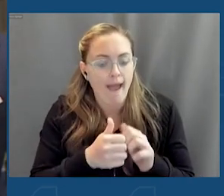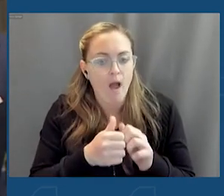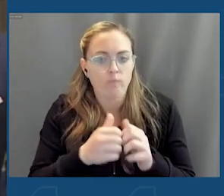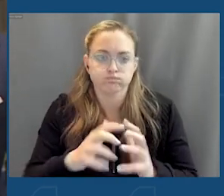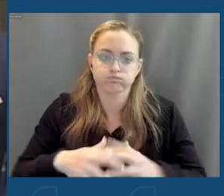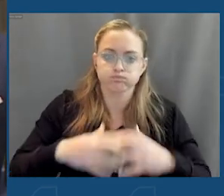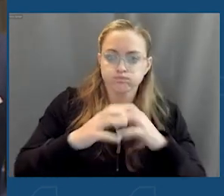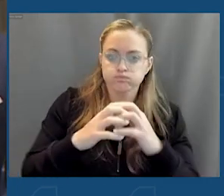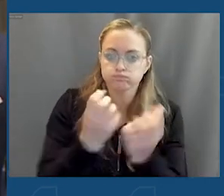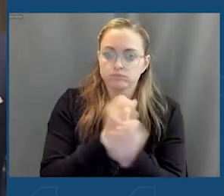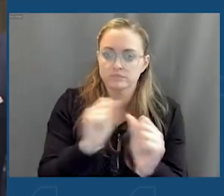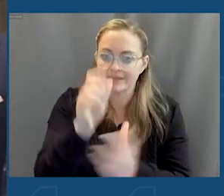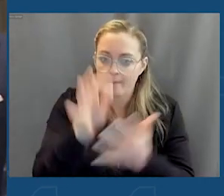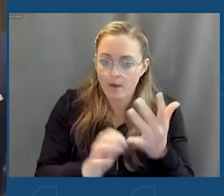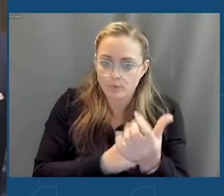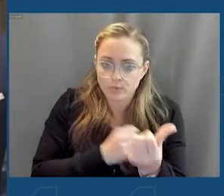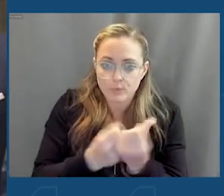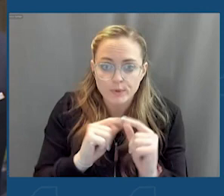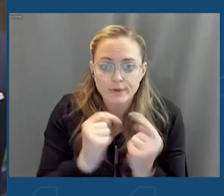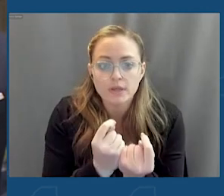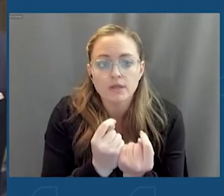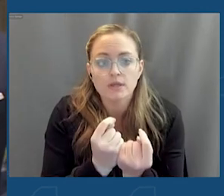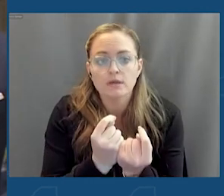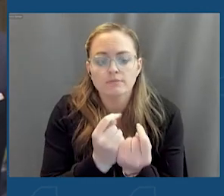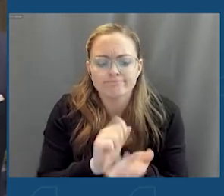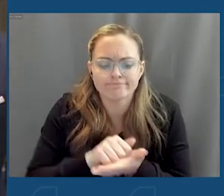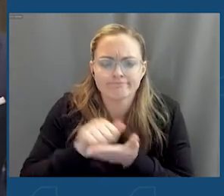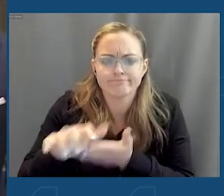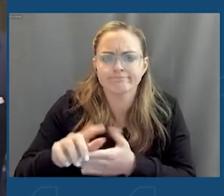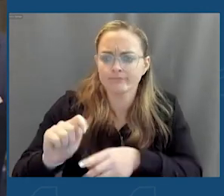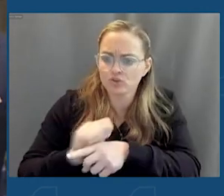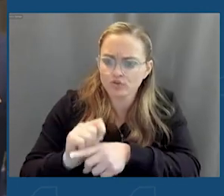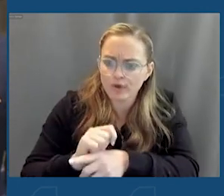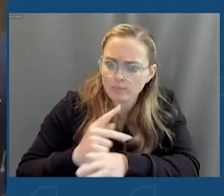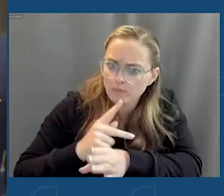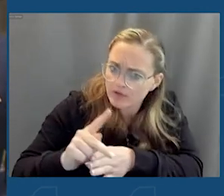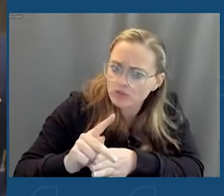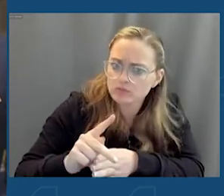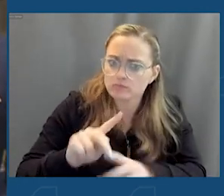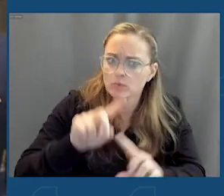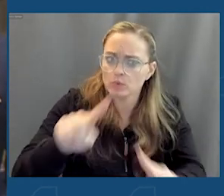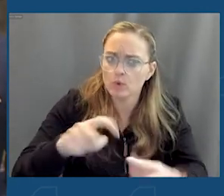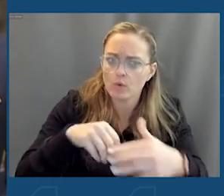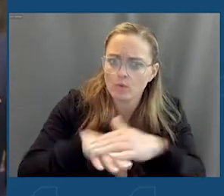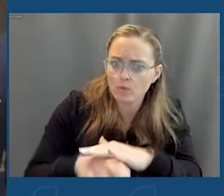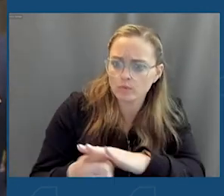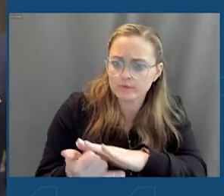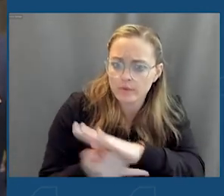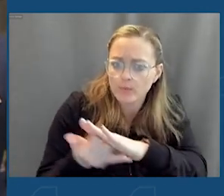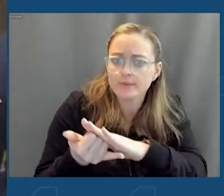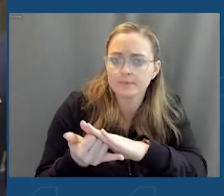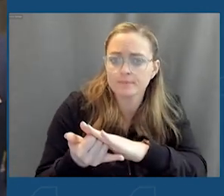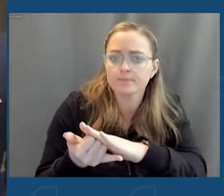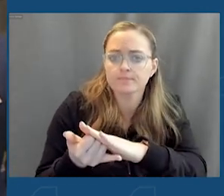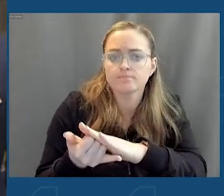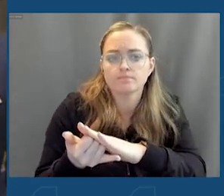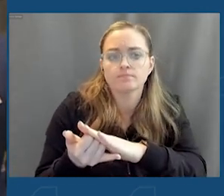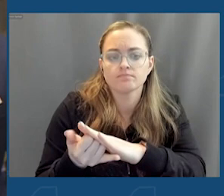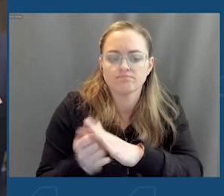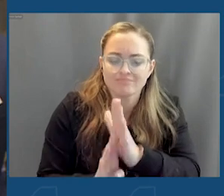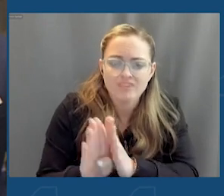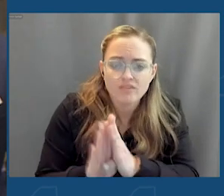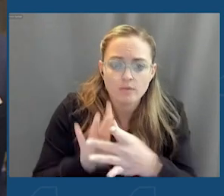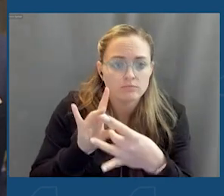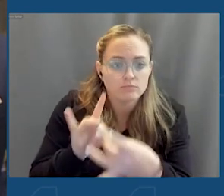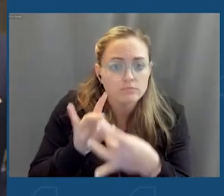safe option support teams, sending trained professionals to go into our subways, to develop